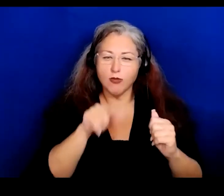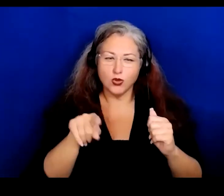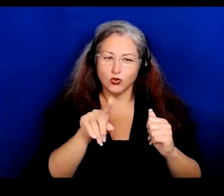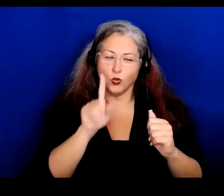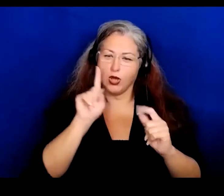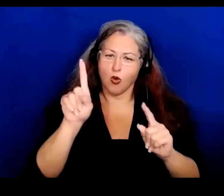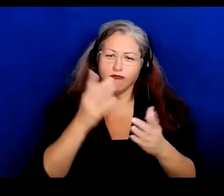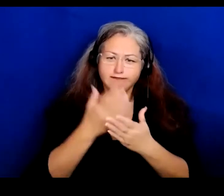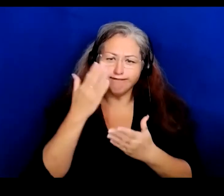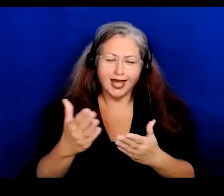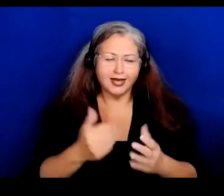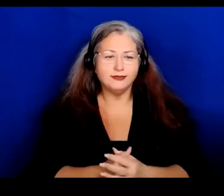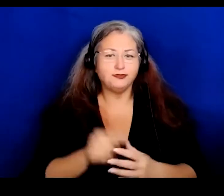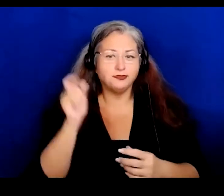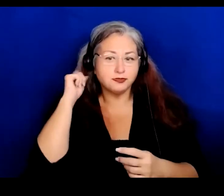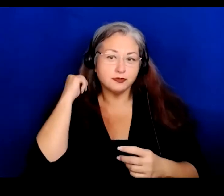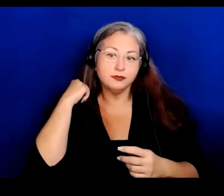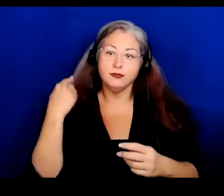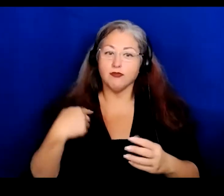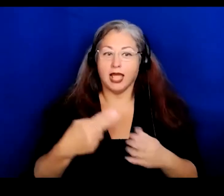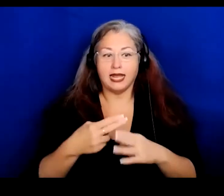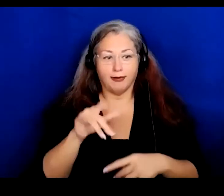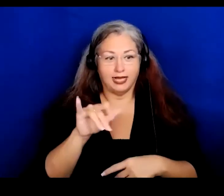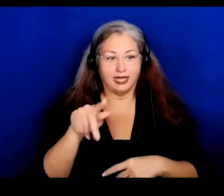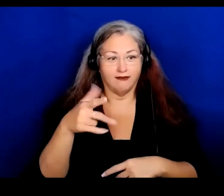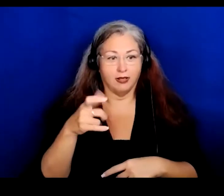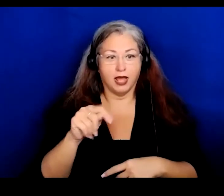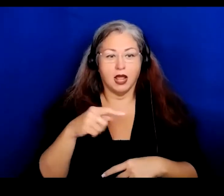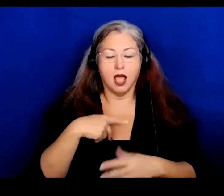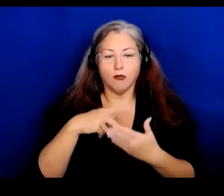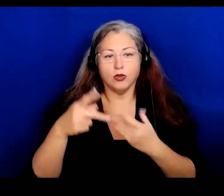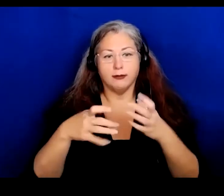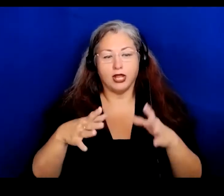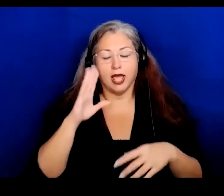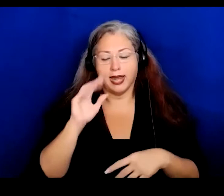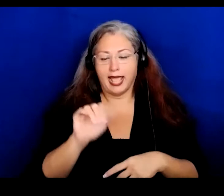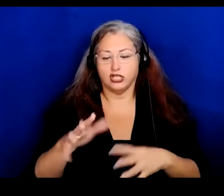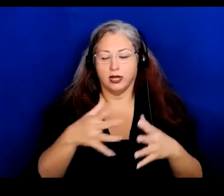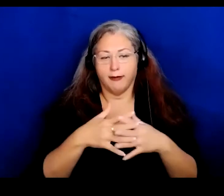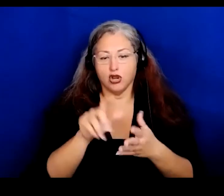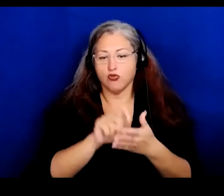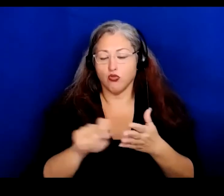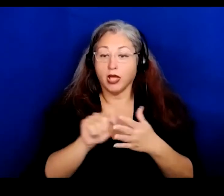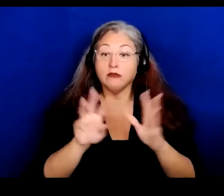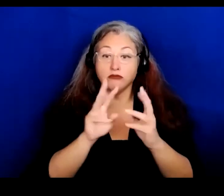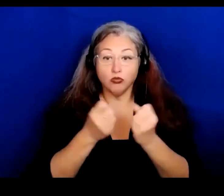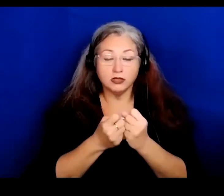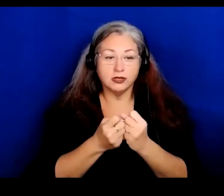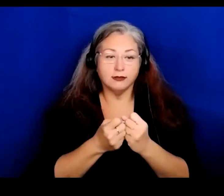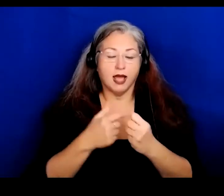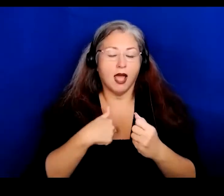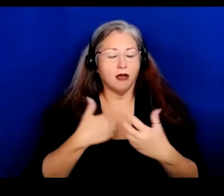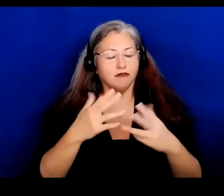a copy of. My name is Lily Philpott. I'm the programs manager at the Asian American Writers Workshop, and it is my